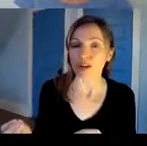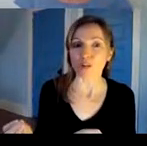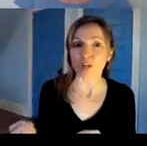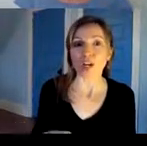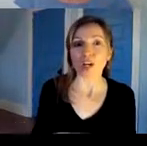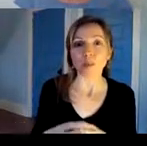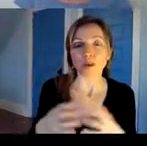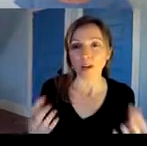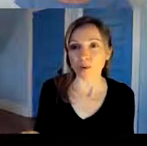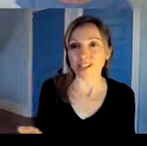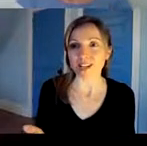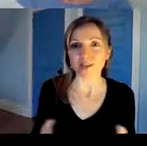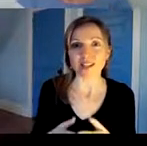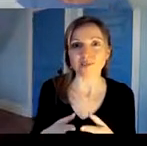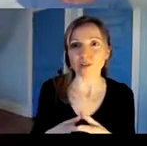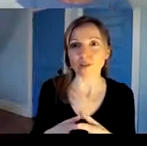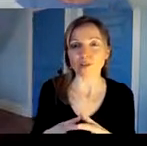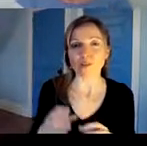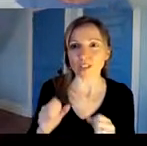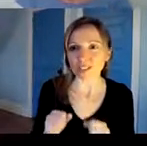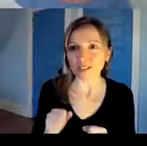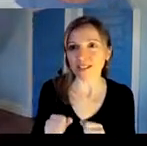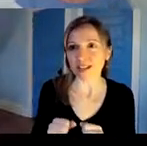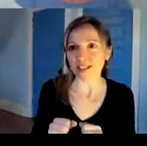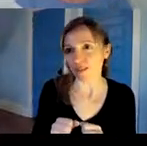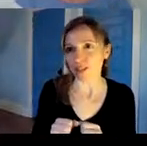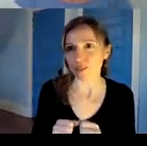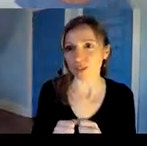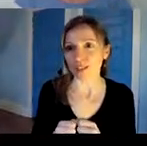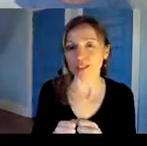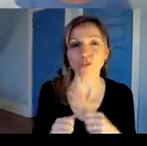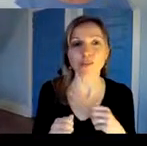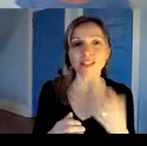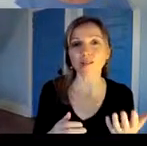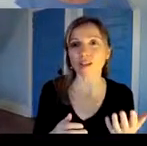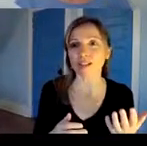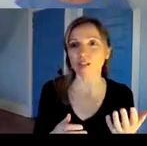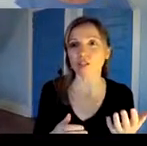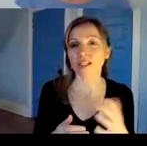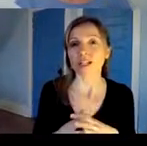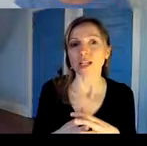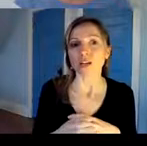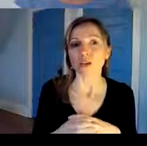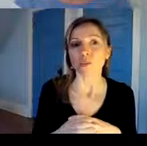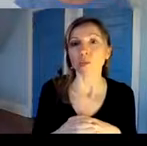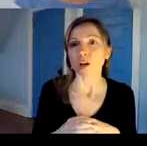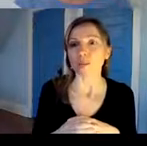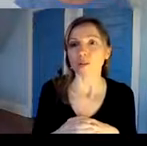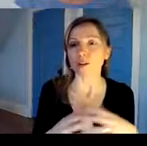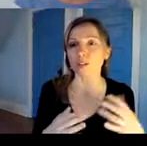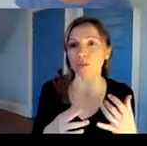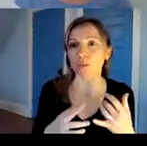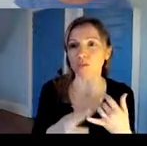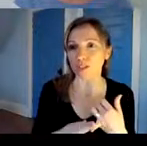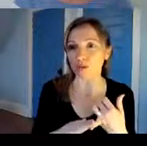can talk about others. But what I wanted to say was if your particularly nasty invasive isn't on the list, you might still find it interesting when we talk